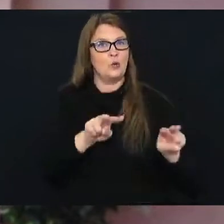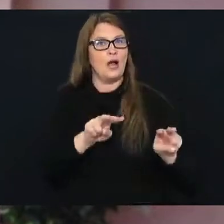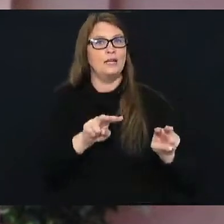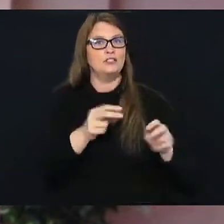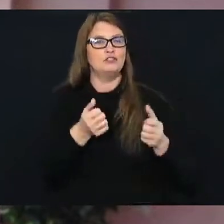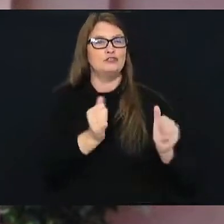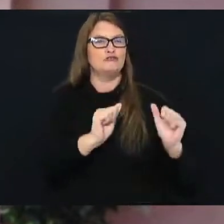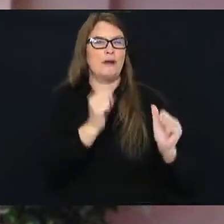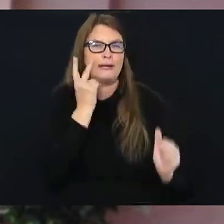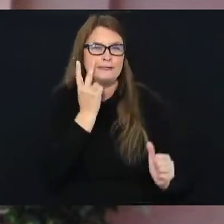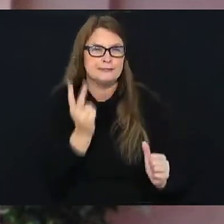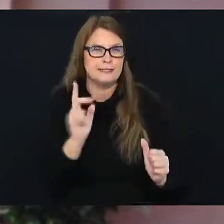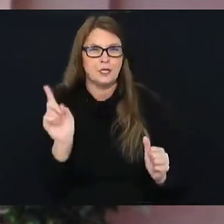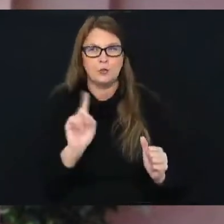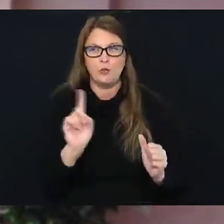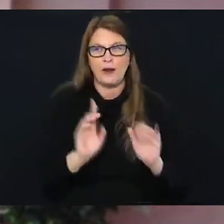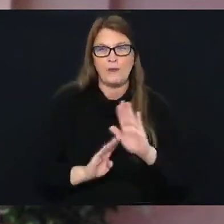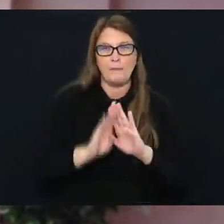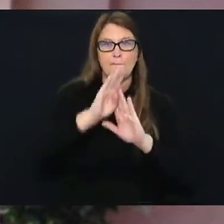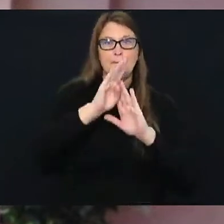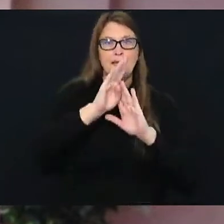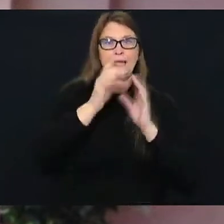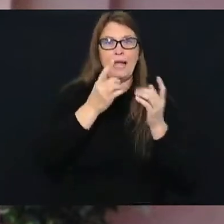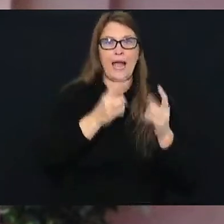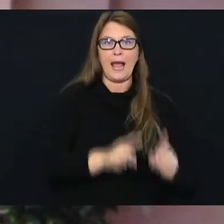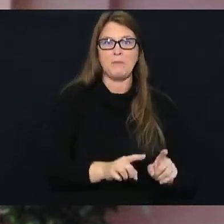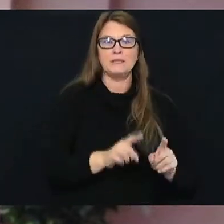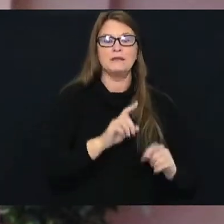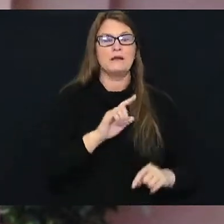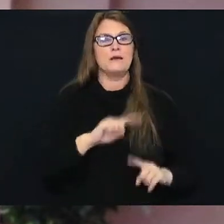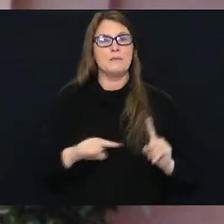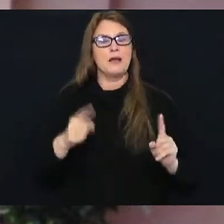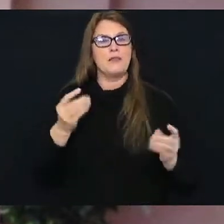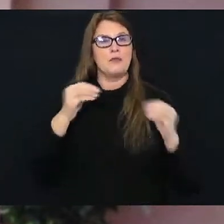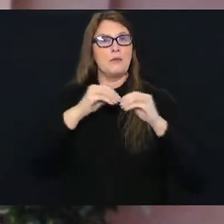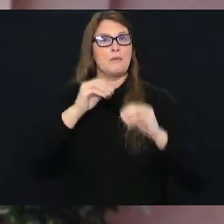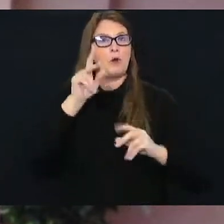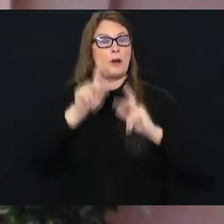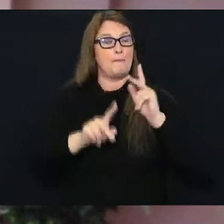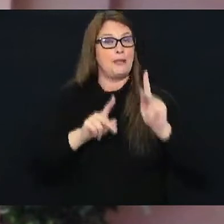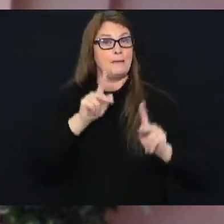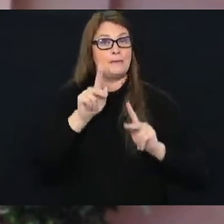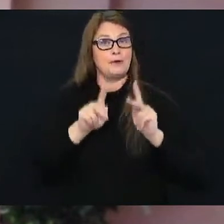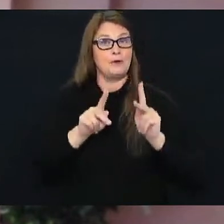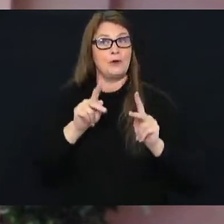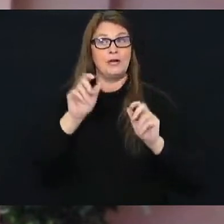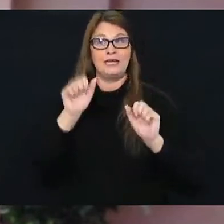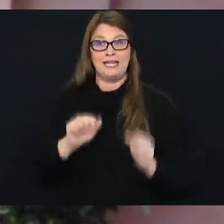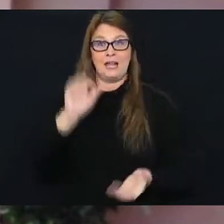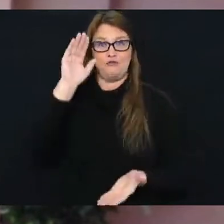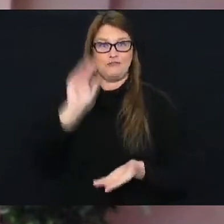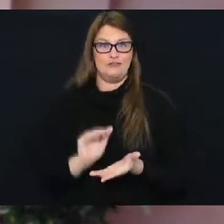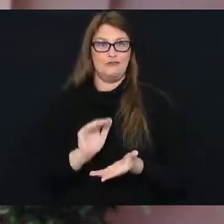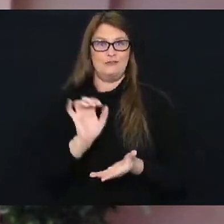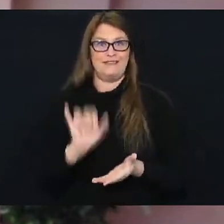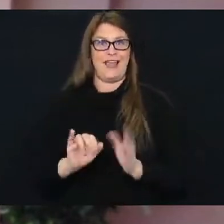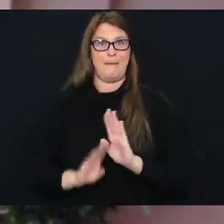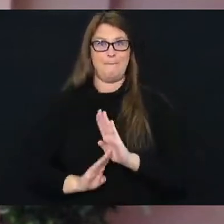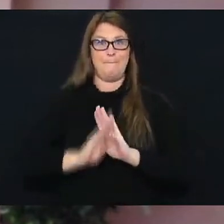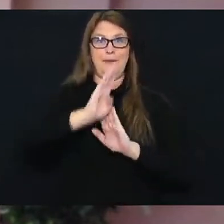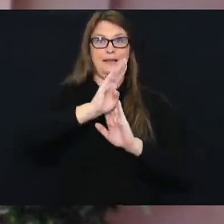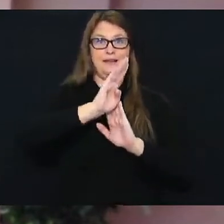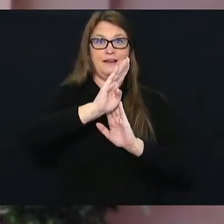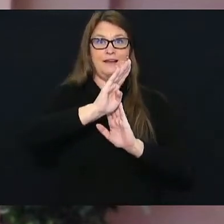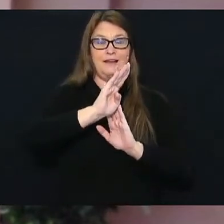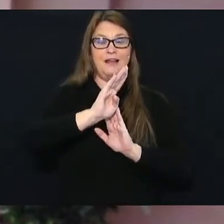try to see where that peak goes. But we know that the more that we can reduce that peak and make